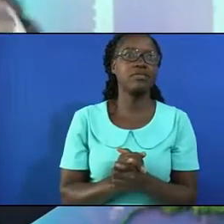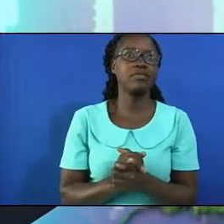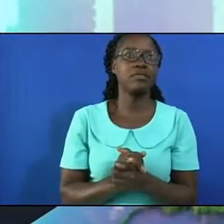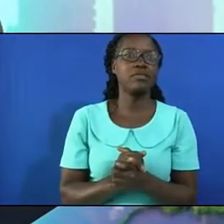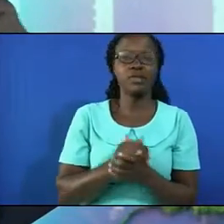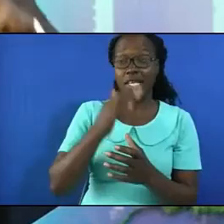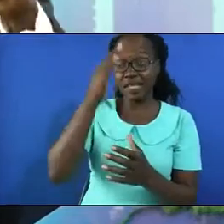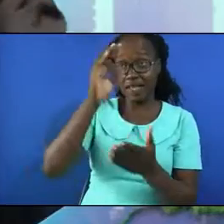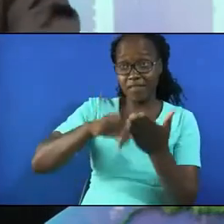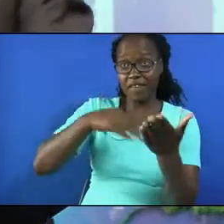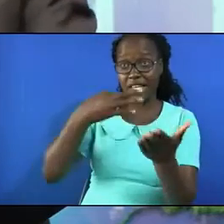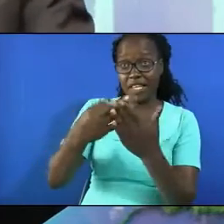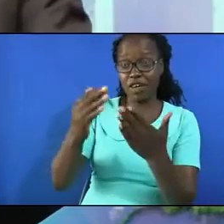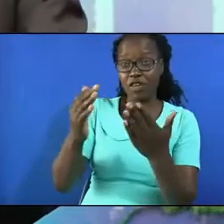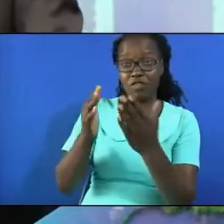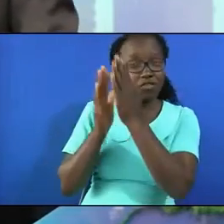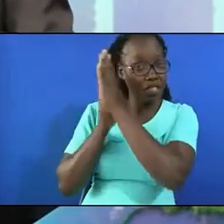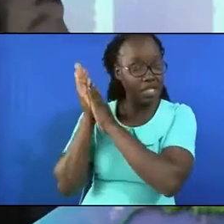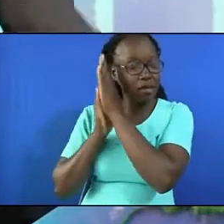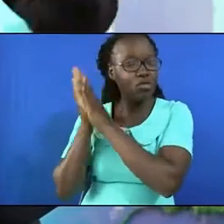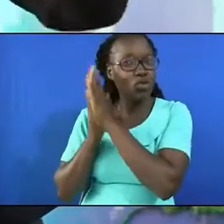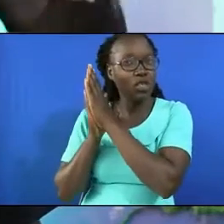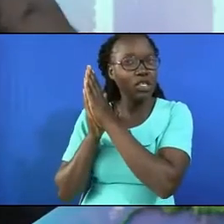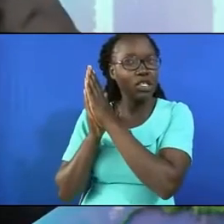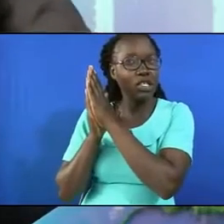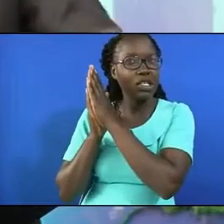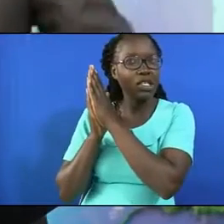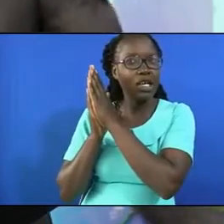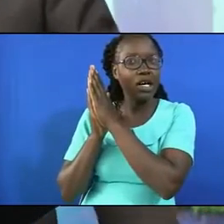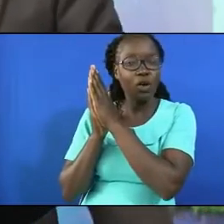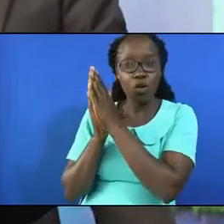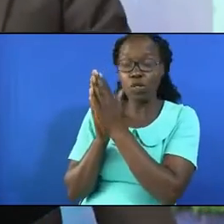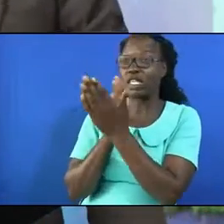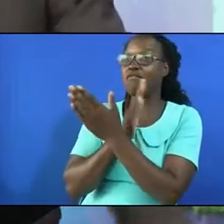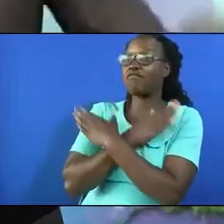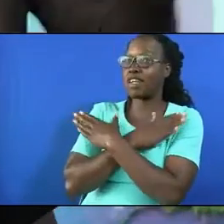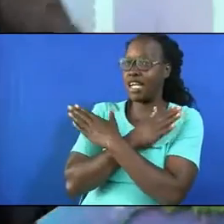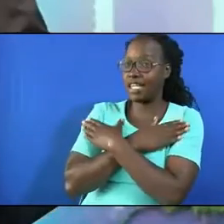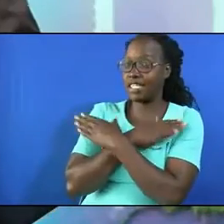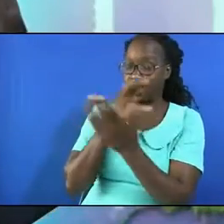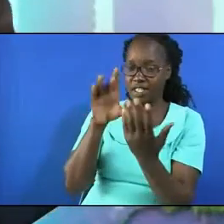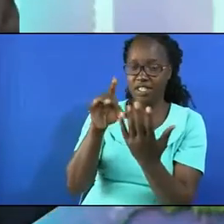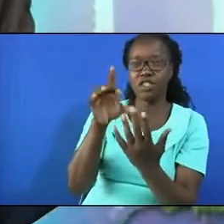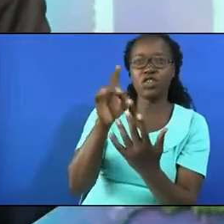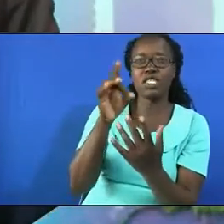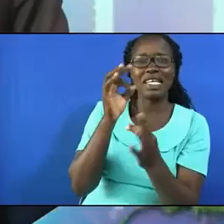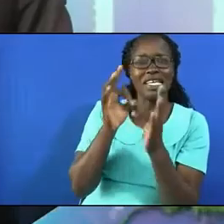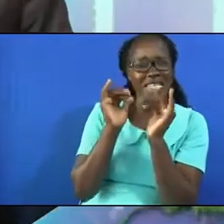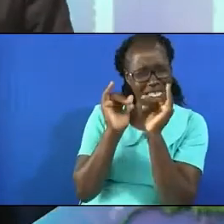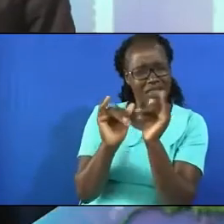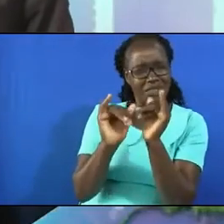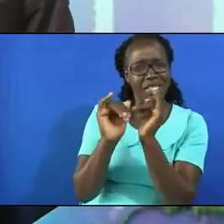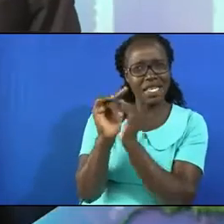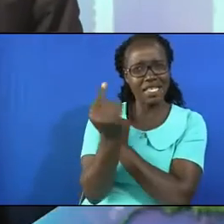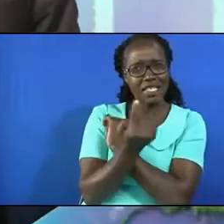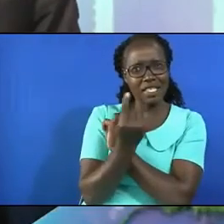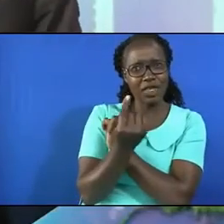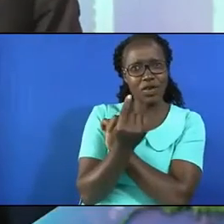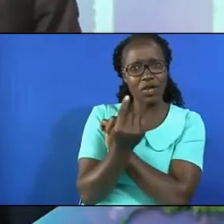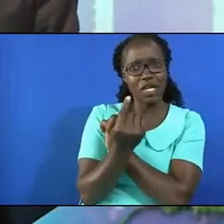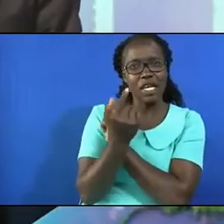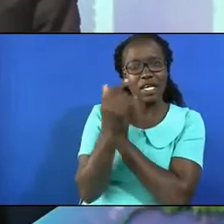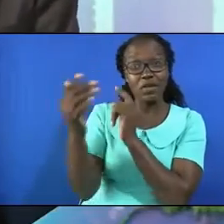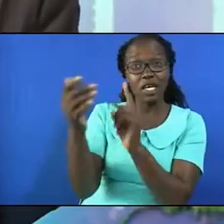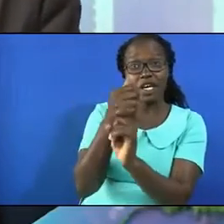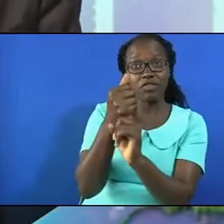Amen. The failure of Samson was the company he chose. If Samson had remained single, he would